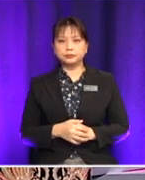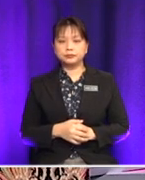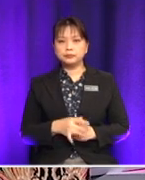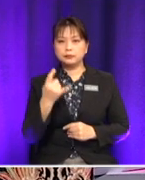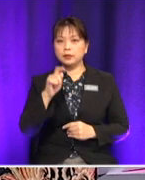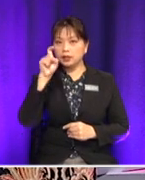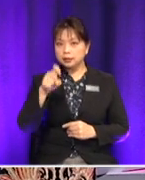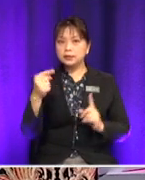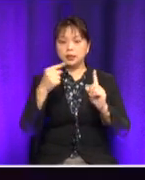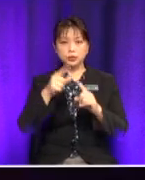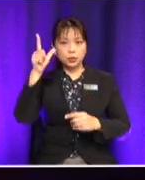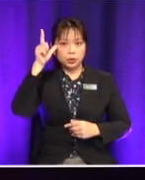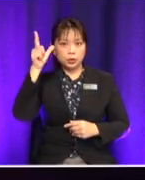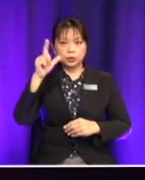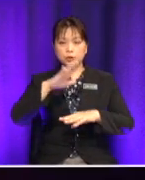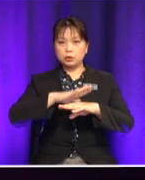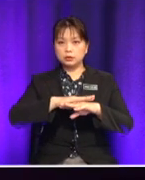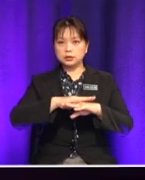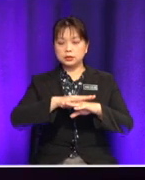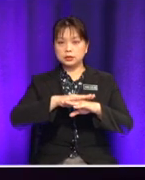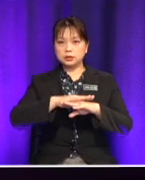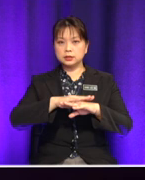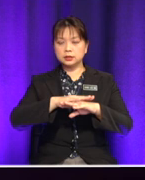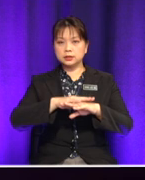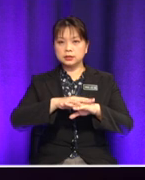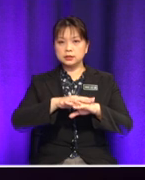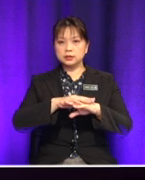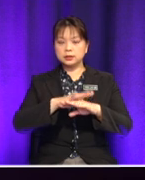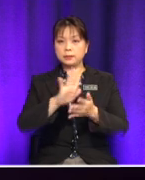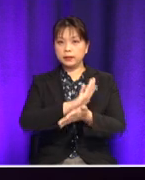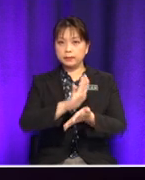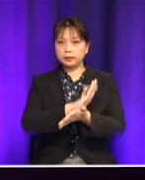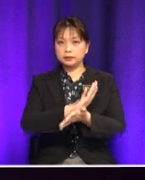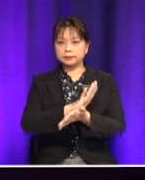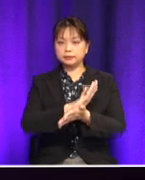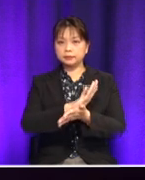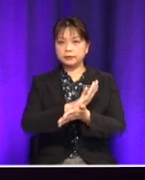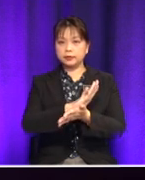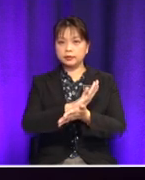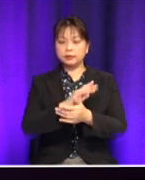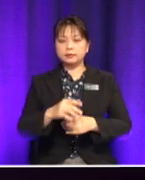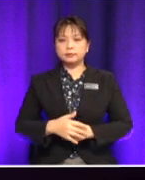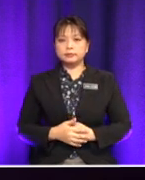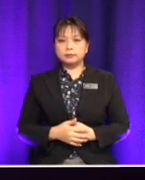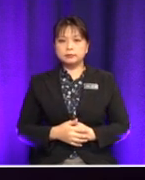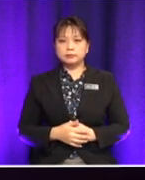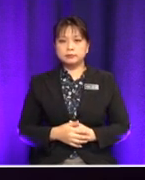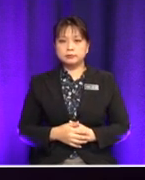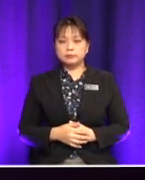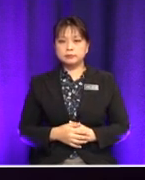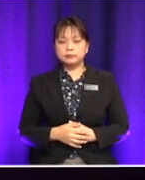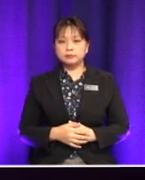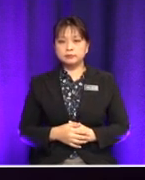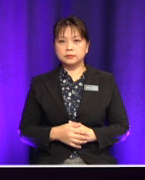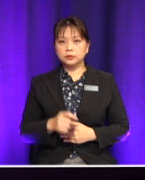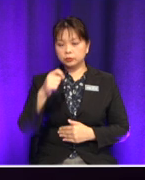slide, tick the options heard. So when you are in the second round, guys, you tick the options heard and you need to choose the